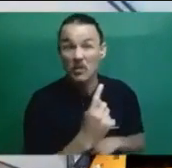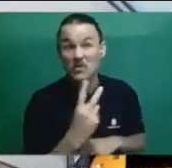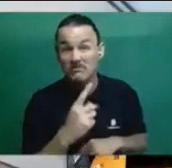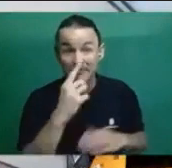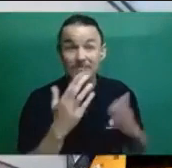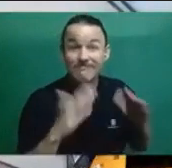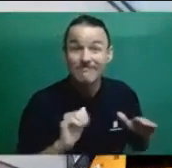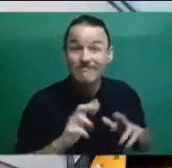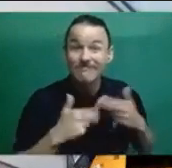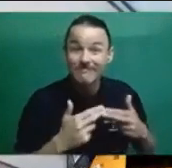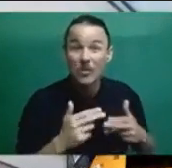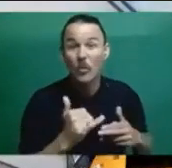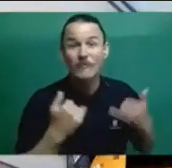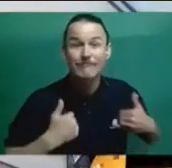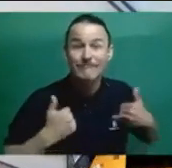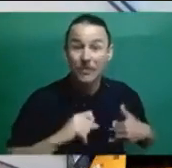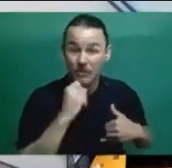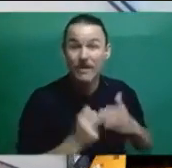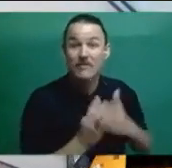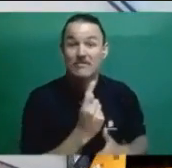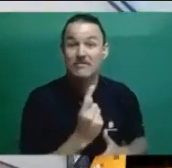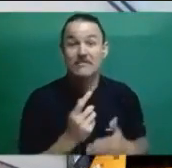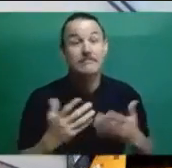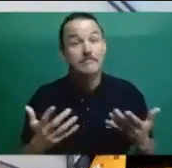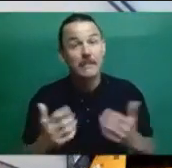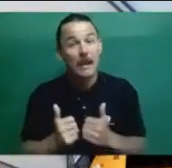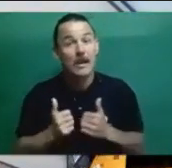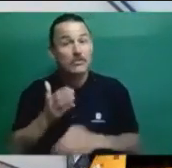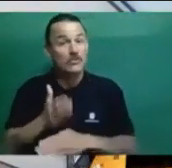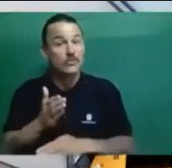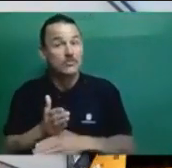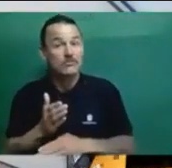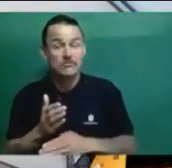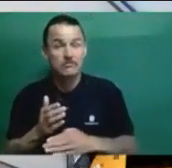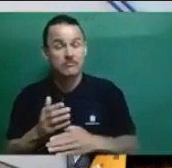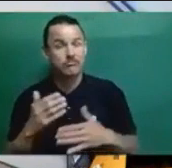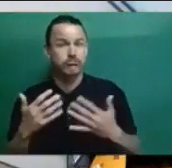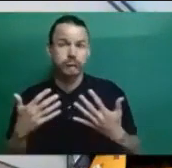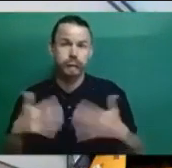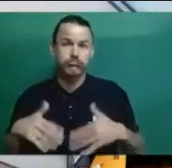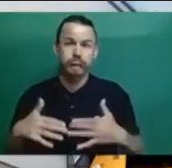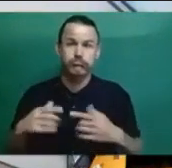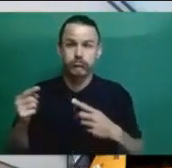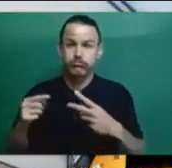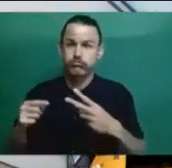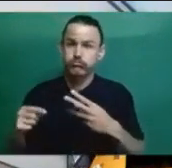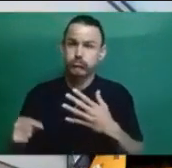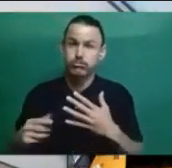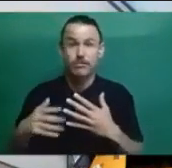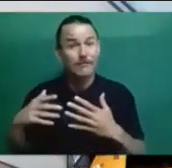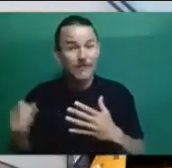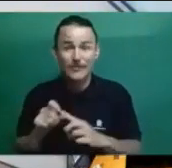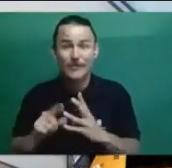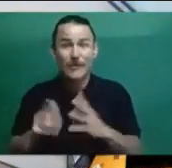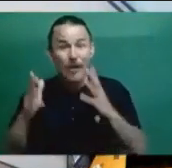in many different ways. Now, we've got a job of work to do to get back to a new normal for a period of time. Once a